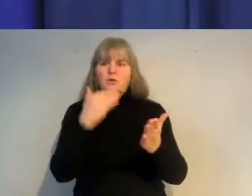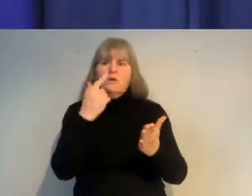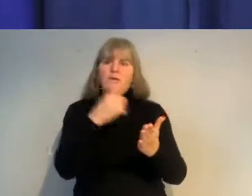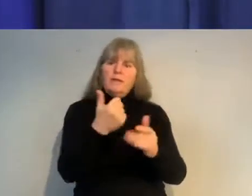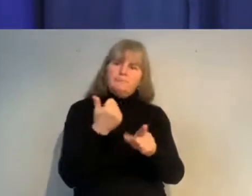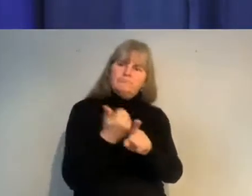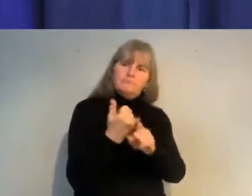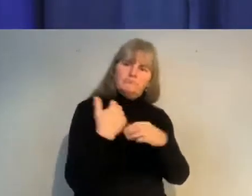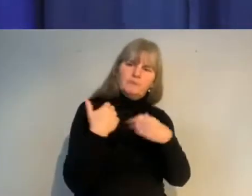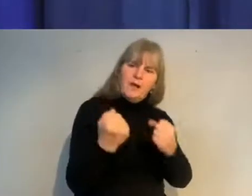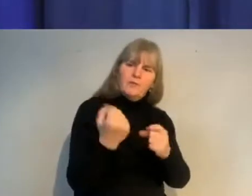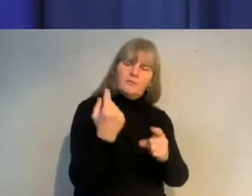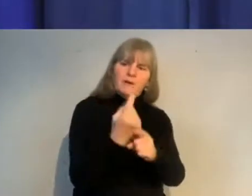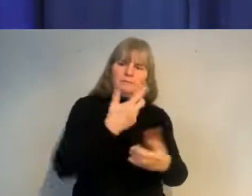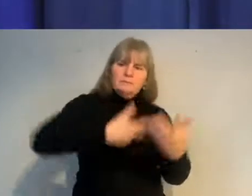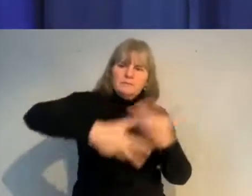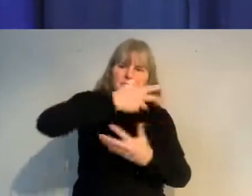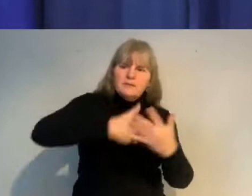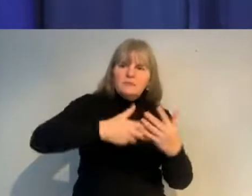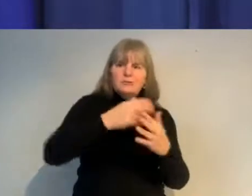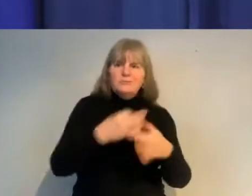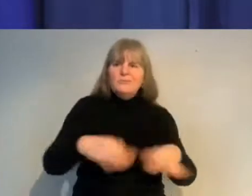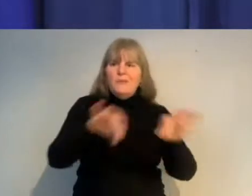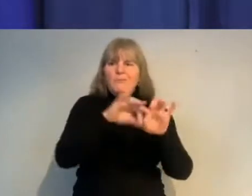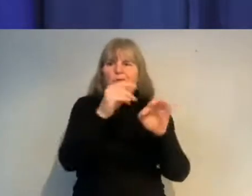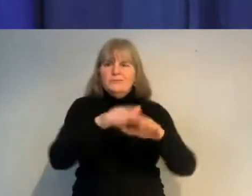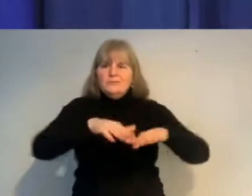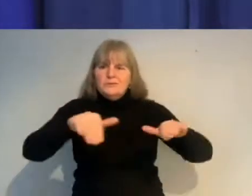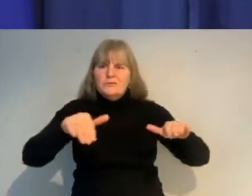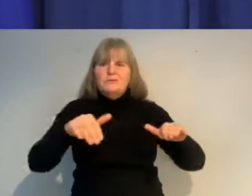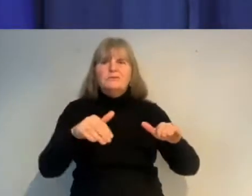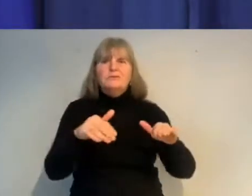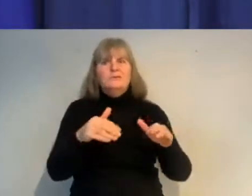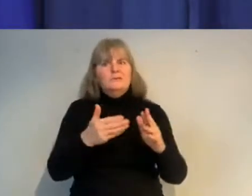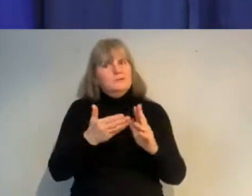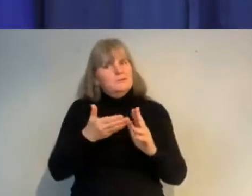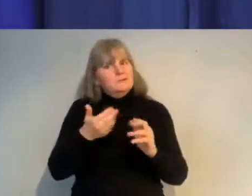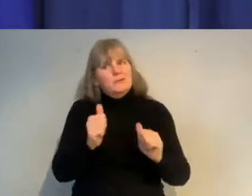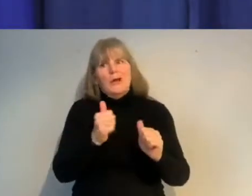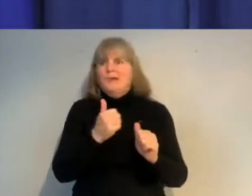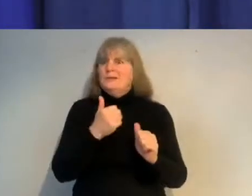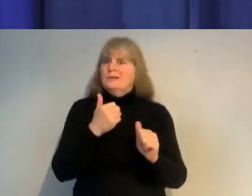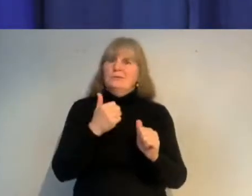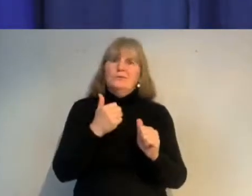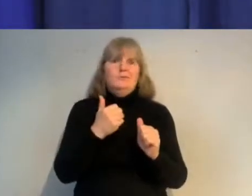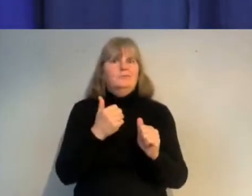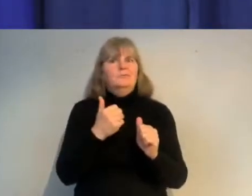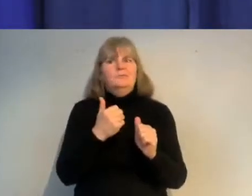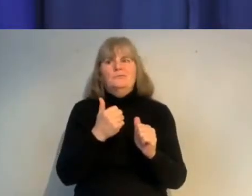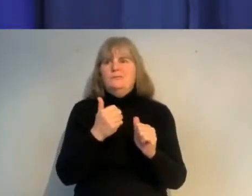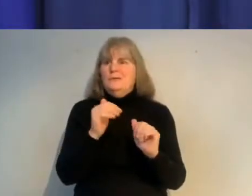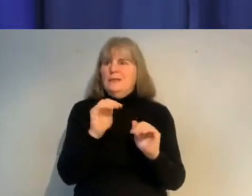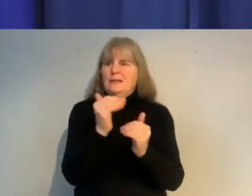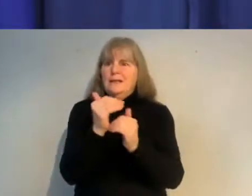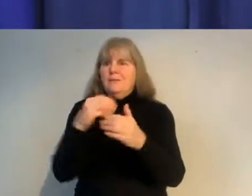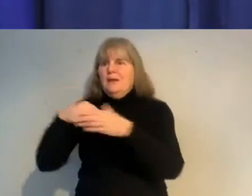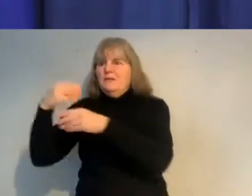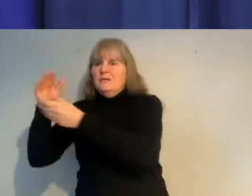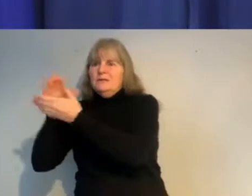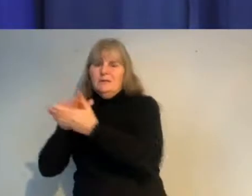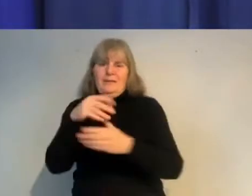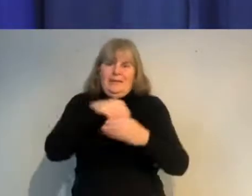interaction is important, especially as we work to minimize the social activities that are going on outside of schools to limit the spread of